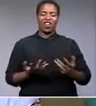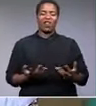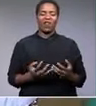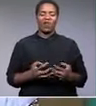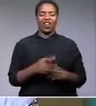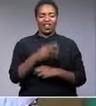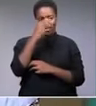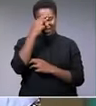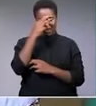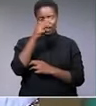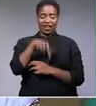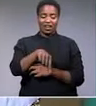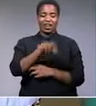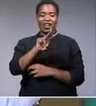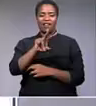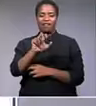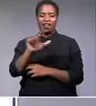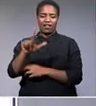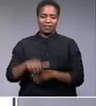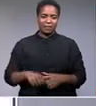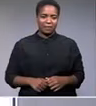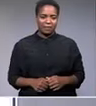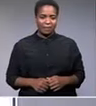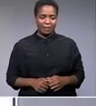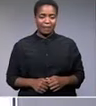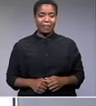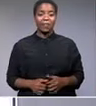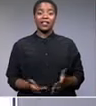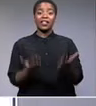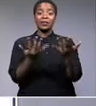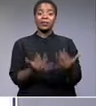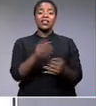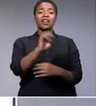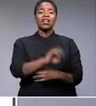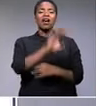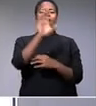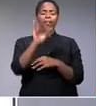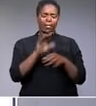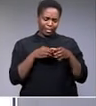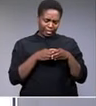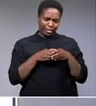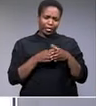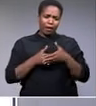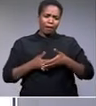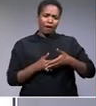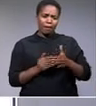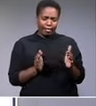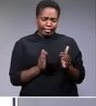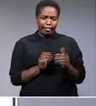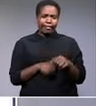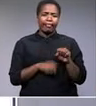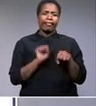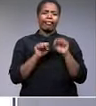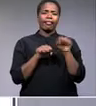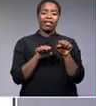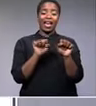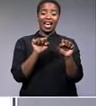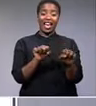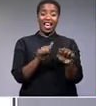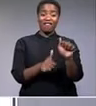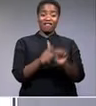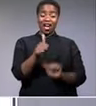Moagi, Sebokeng Hospital. And one of South Africa's smallest babies to survive a premature birth is spending her very